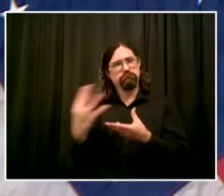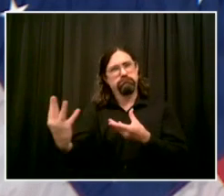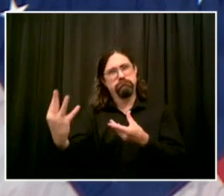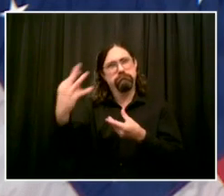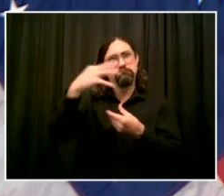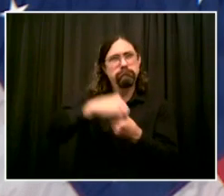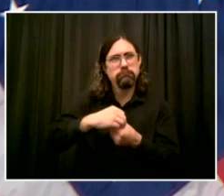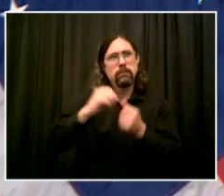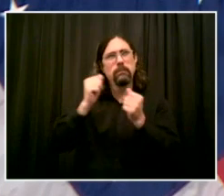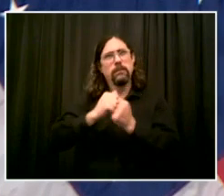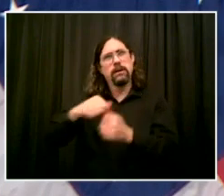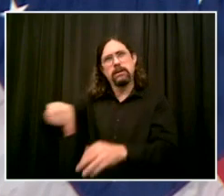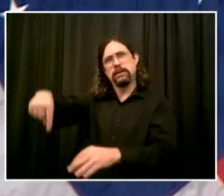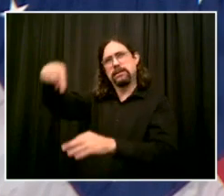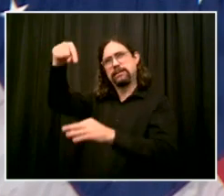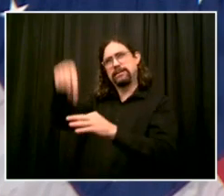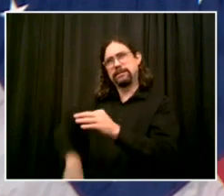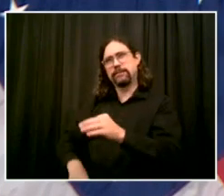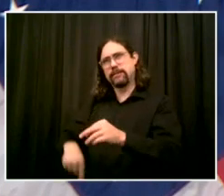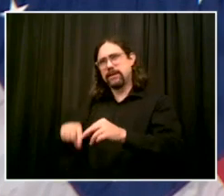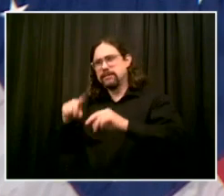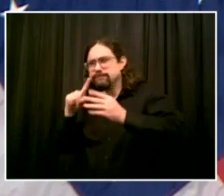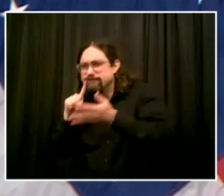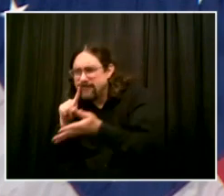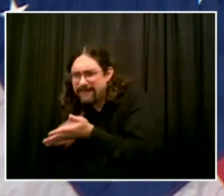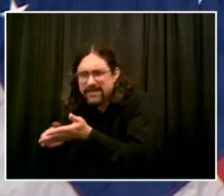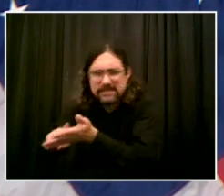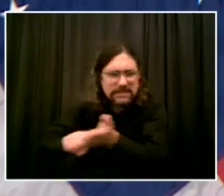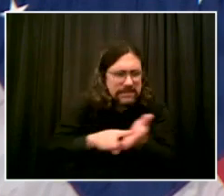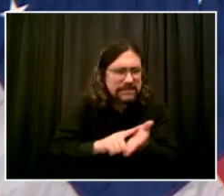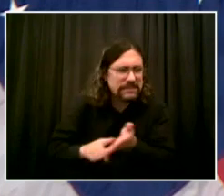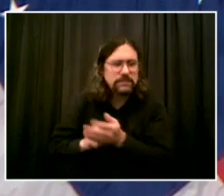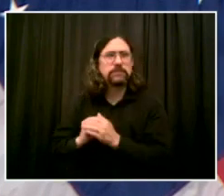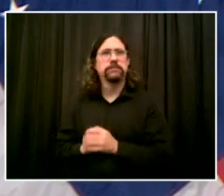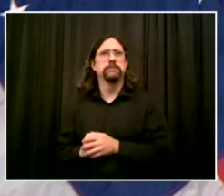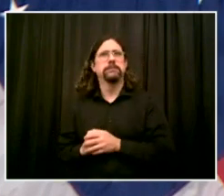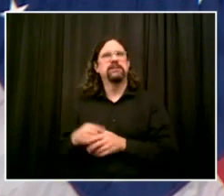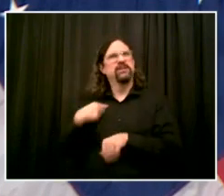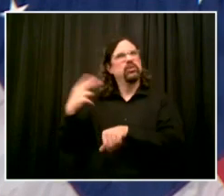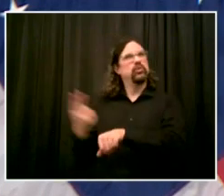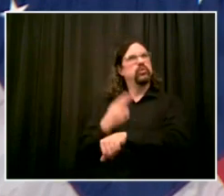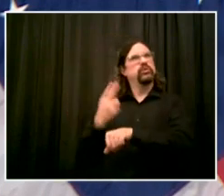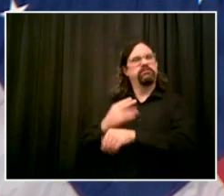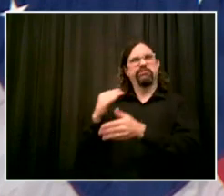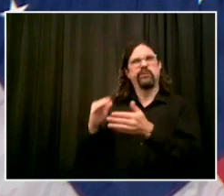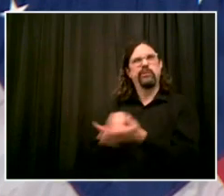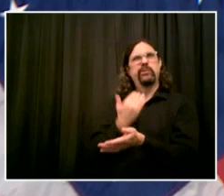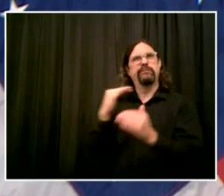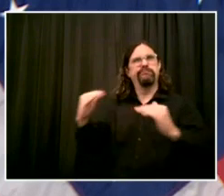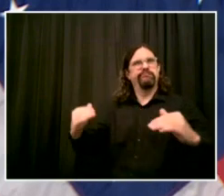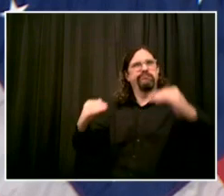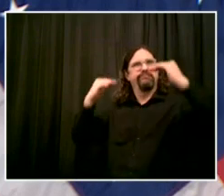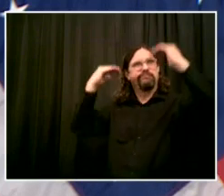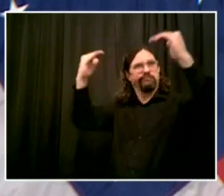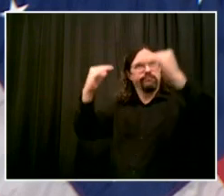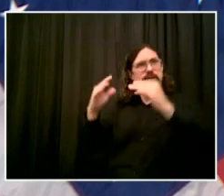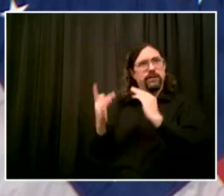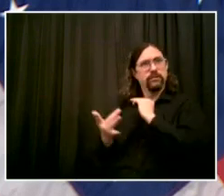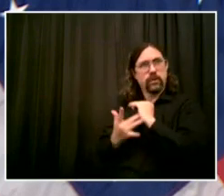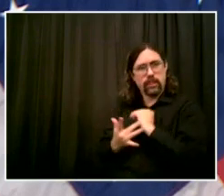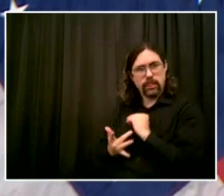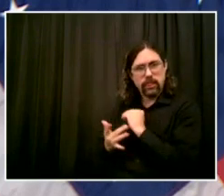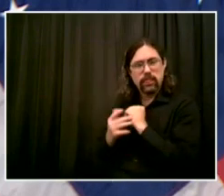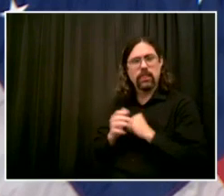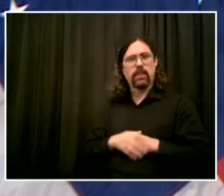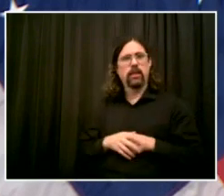you've heard me, we have pioneered in this city, Juliet, precision policing. And sometimes there's